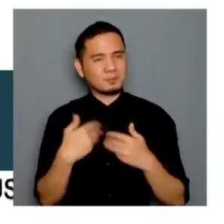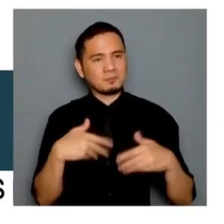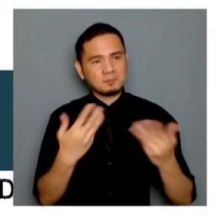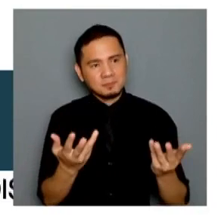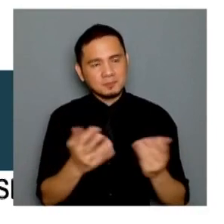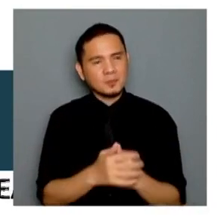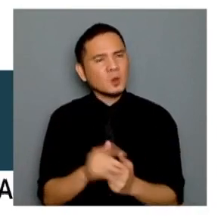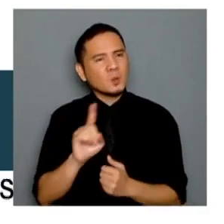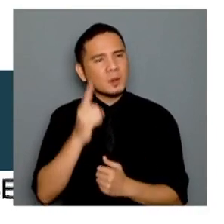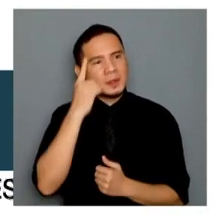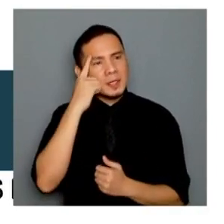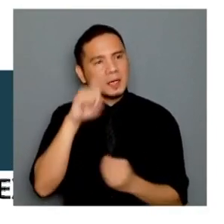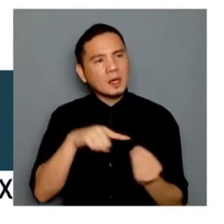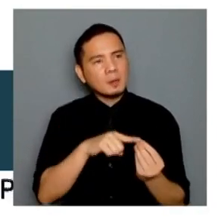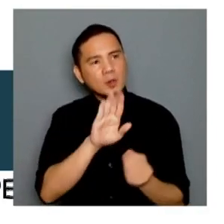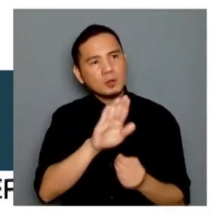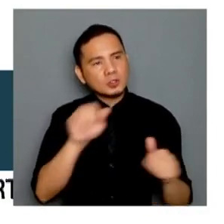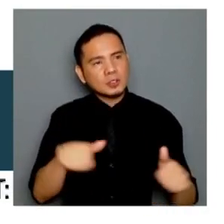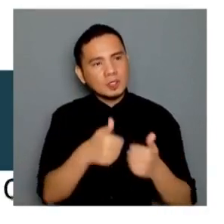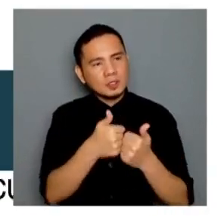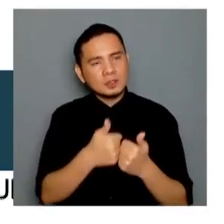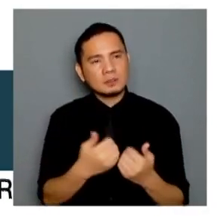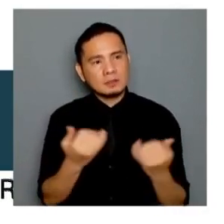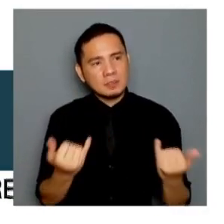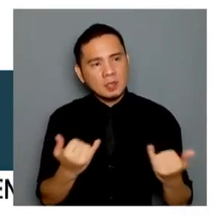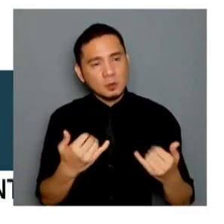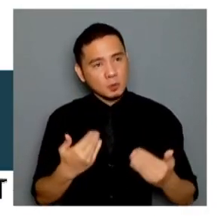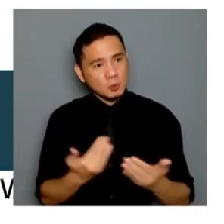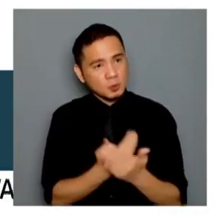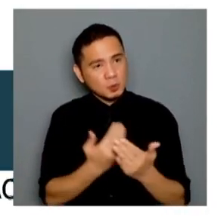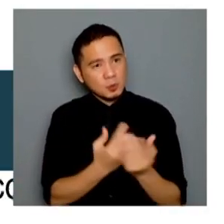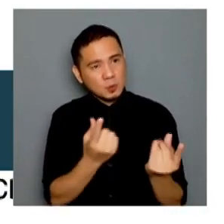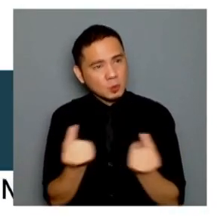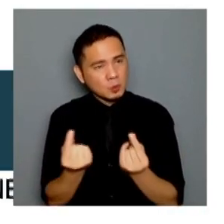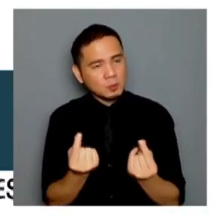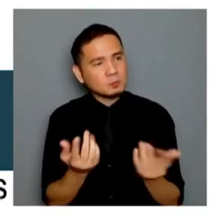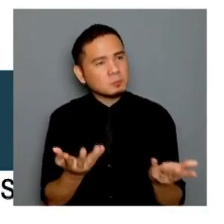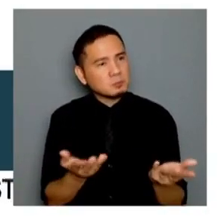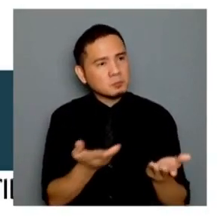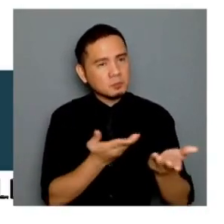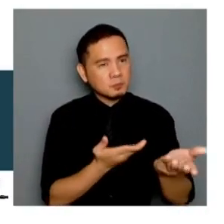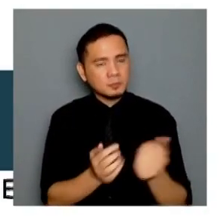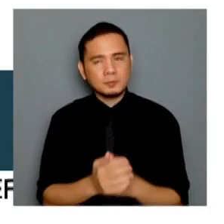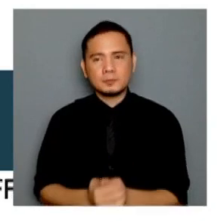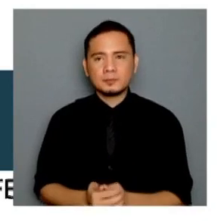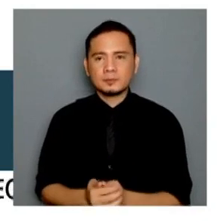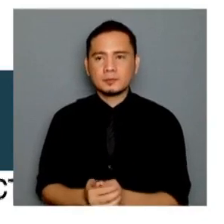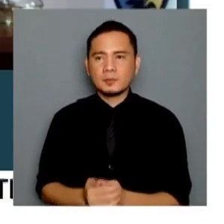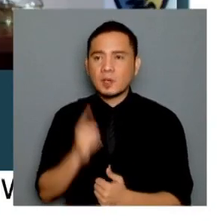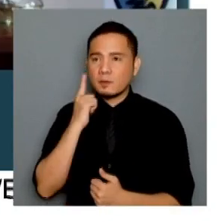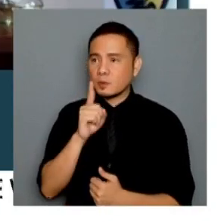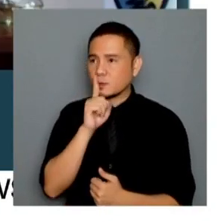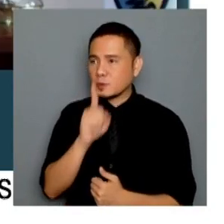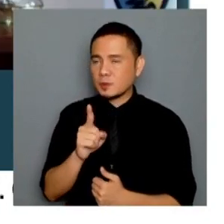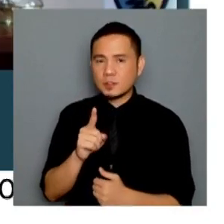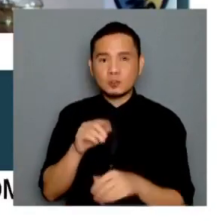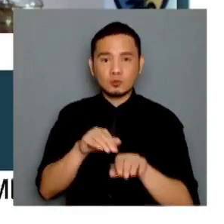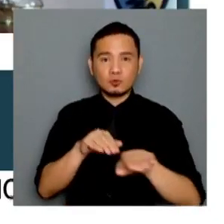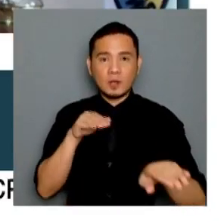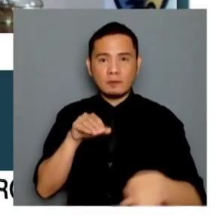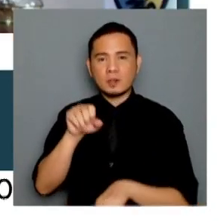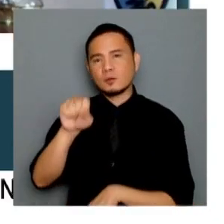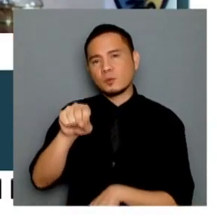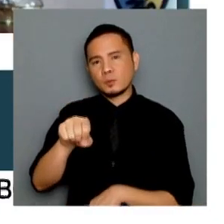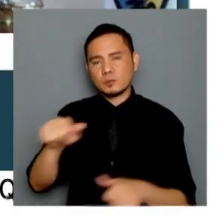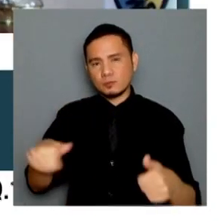challenges before you as you come into this new responsibility, Mayor? Well, definitely traffic will be a challenge. That's